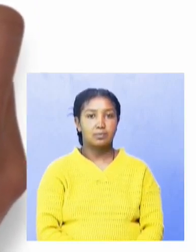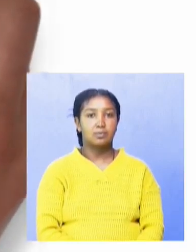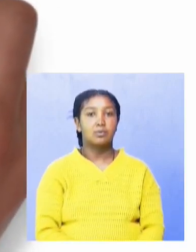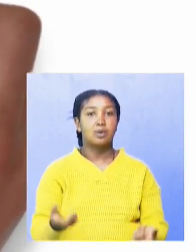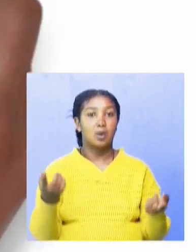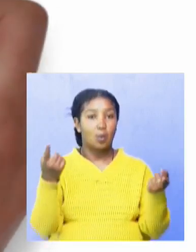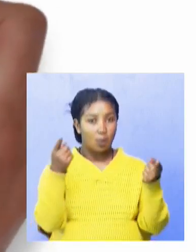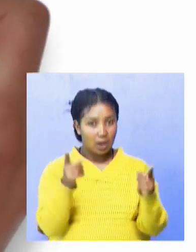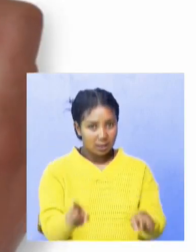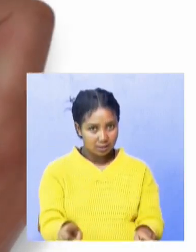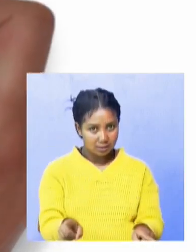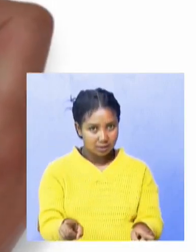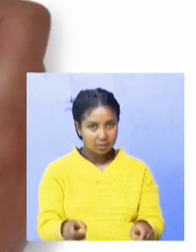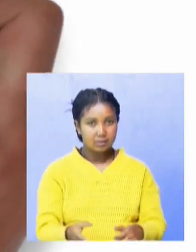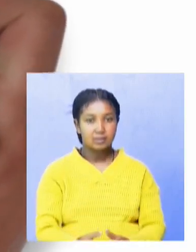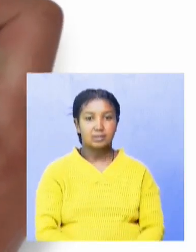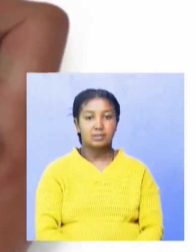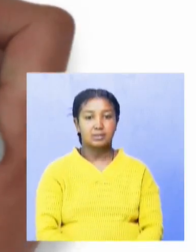When